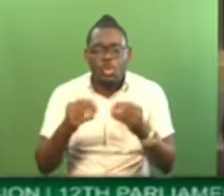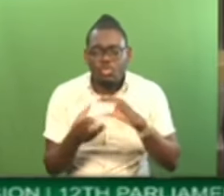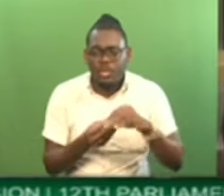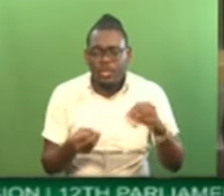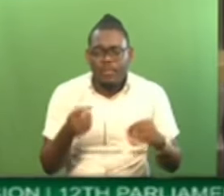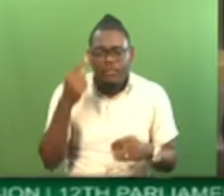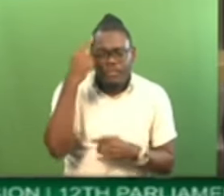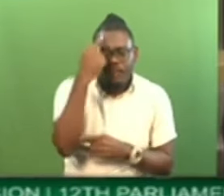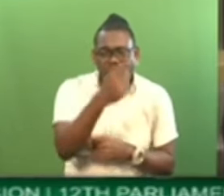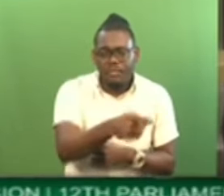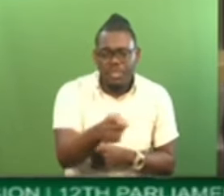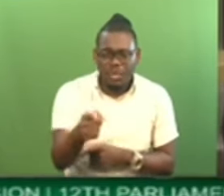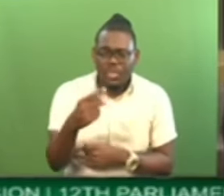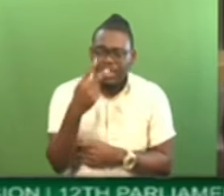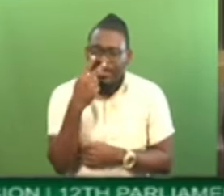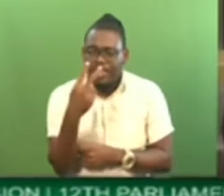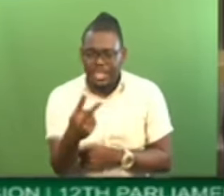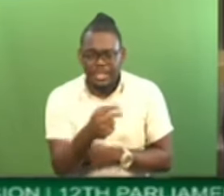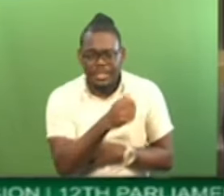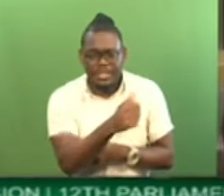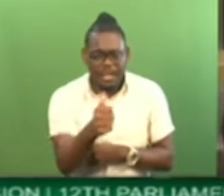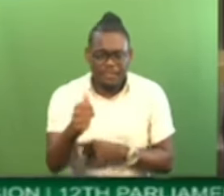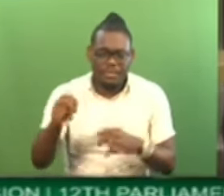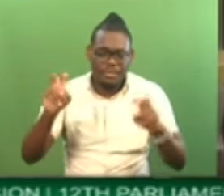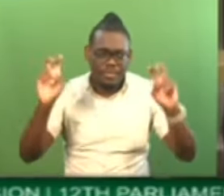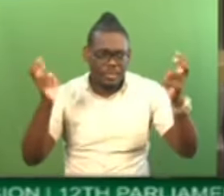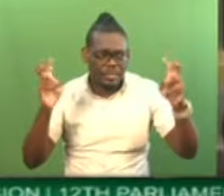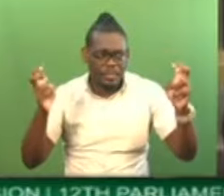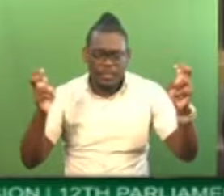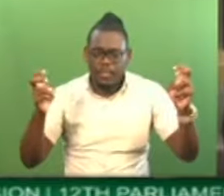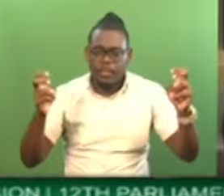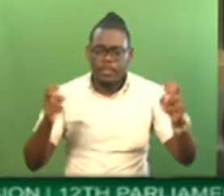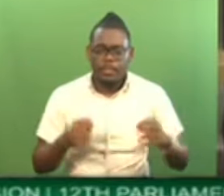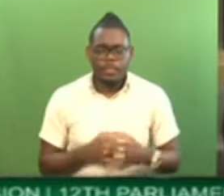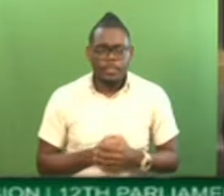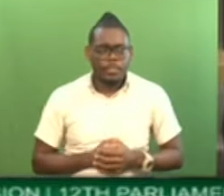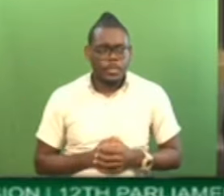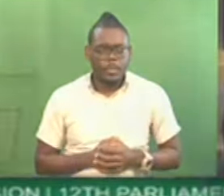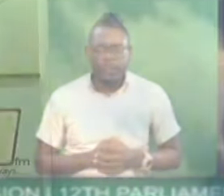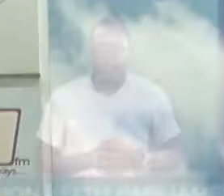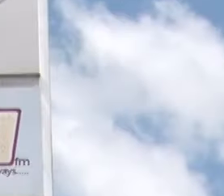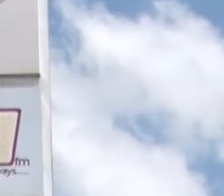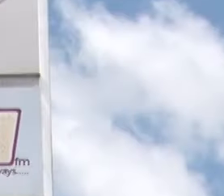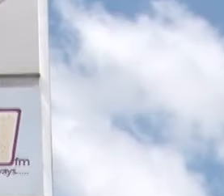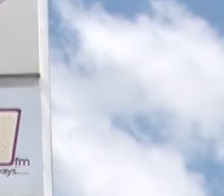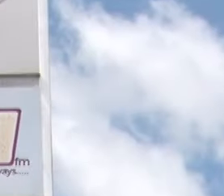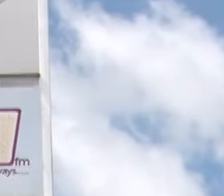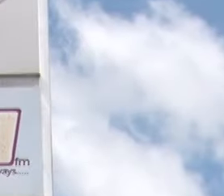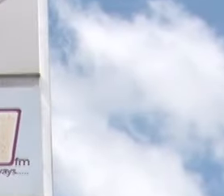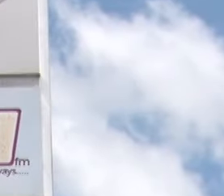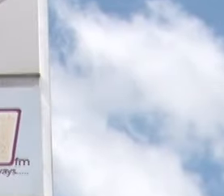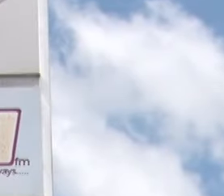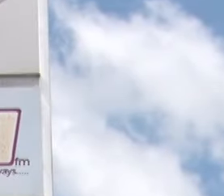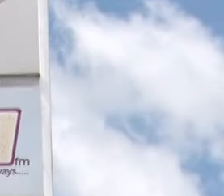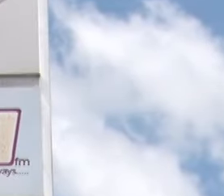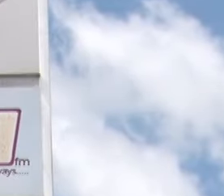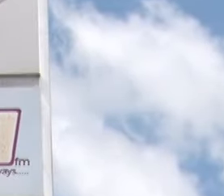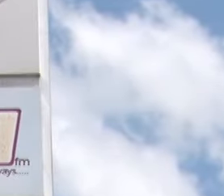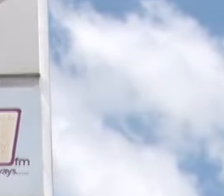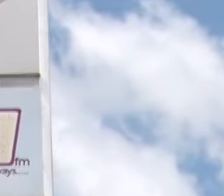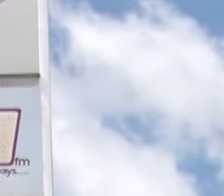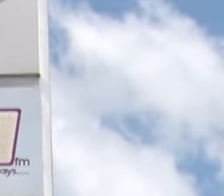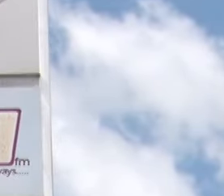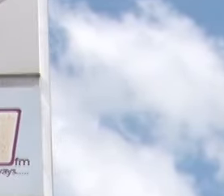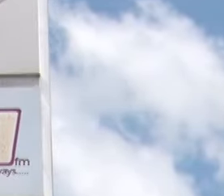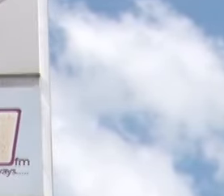See Yourself, that is done from the newsroom. The minister said TTT has been